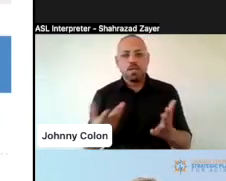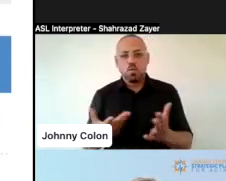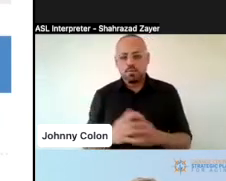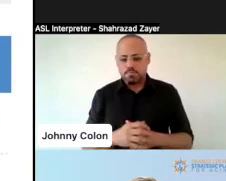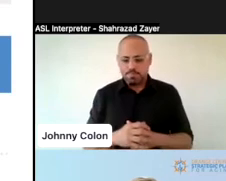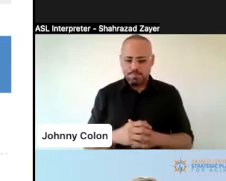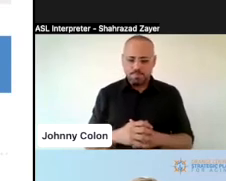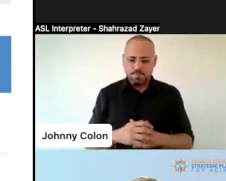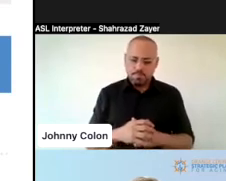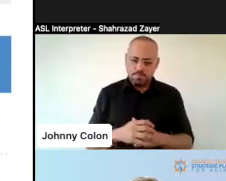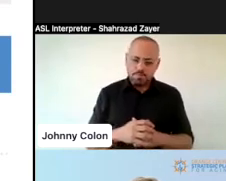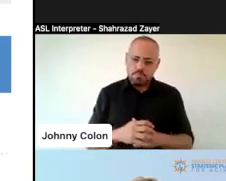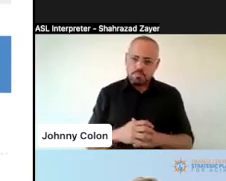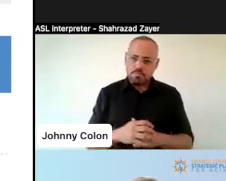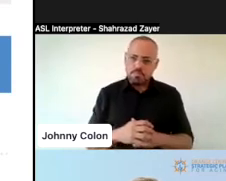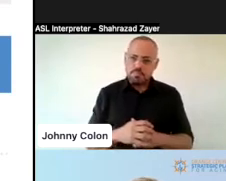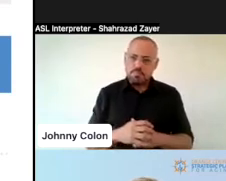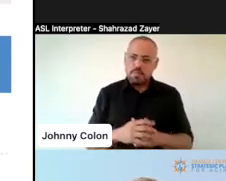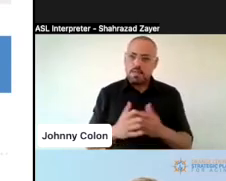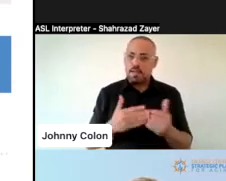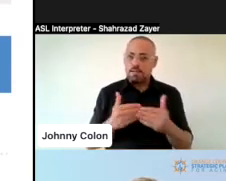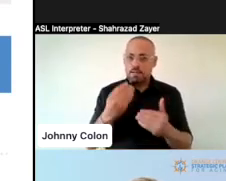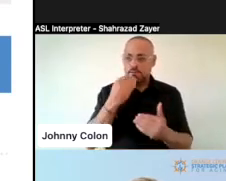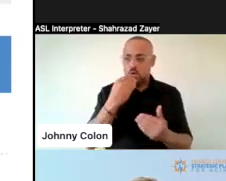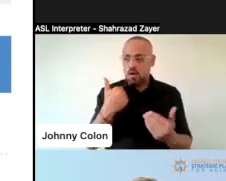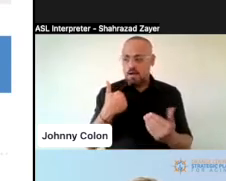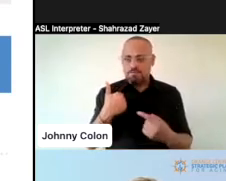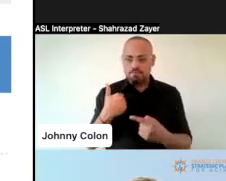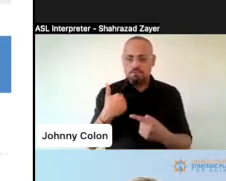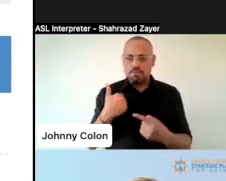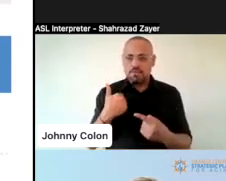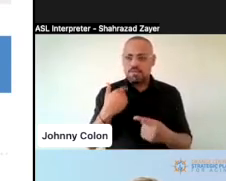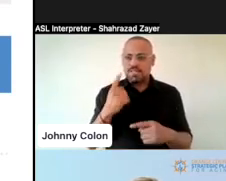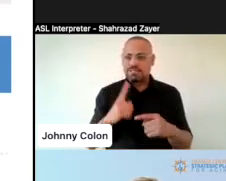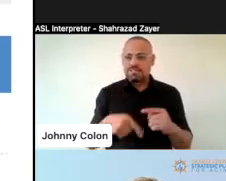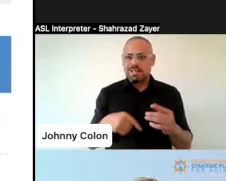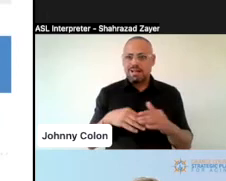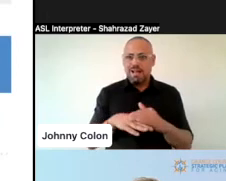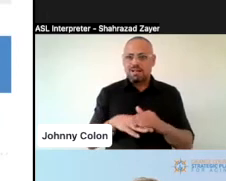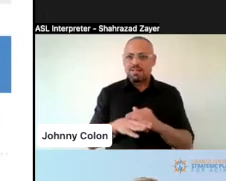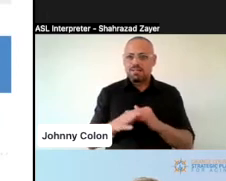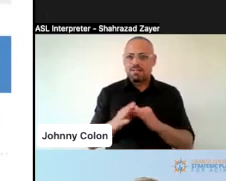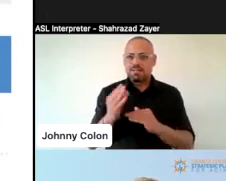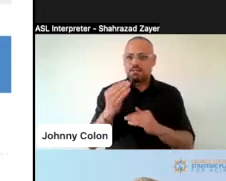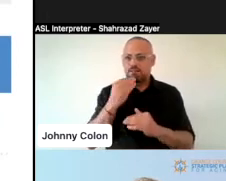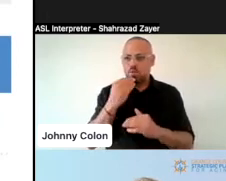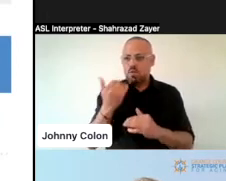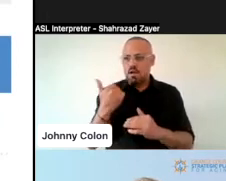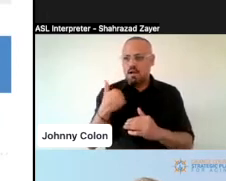is that even if there's food, you may not be able to access the food you